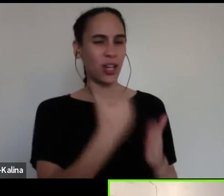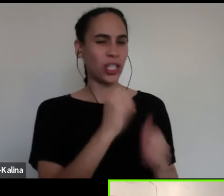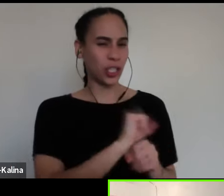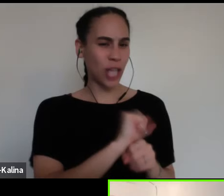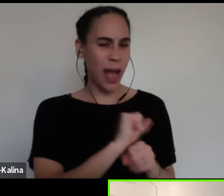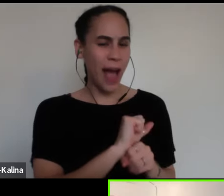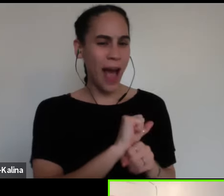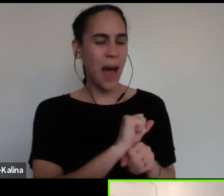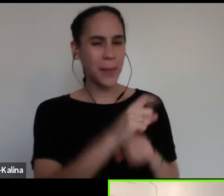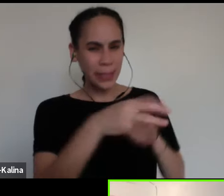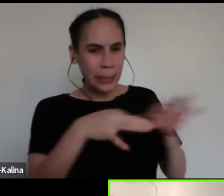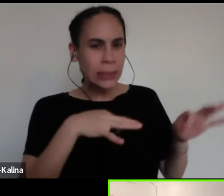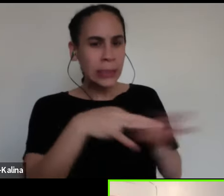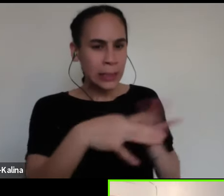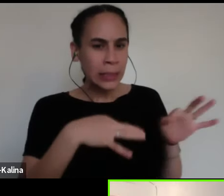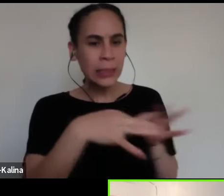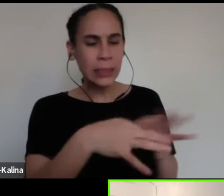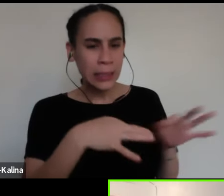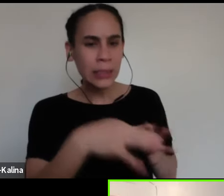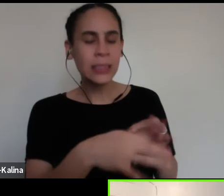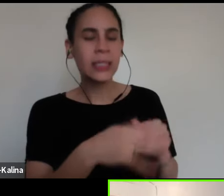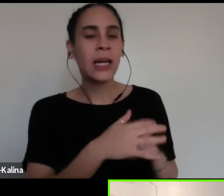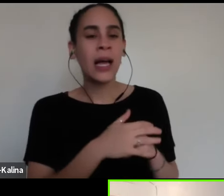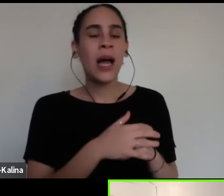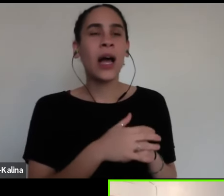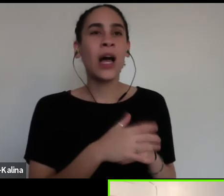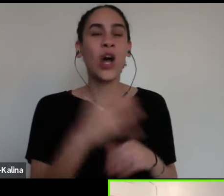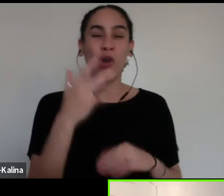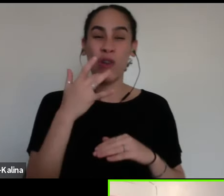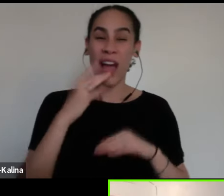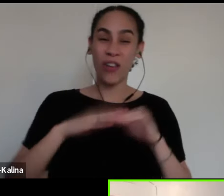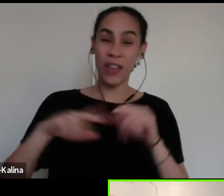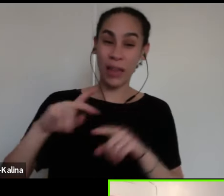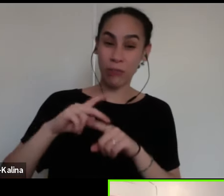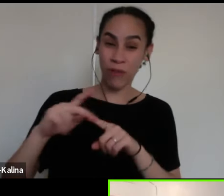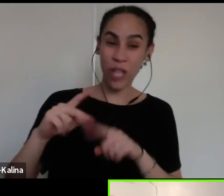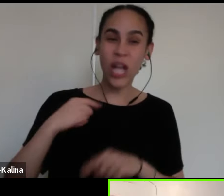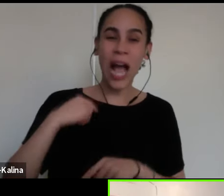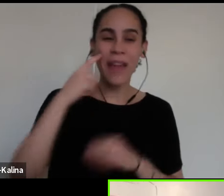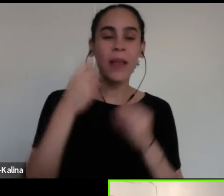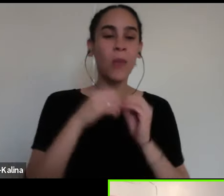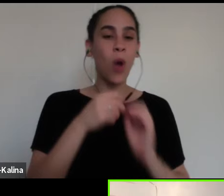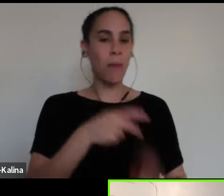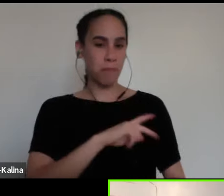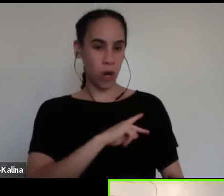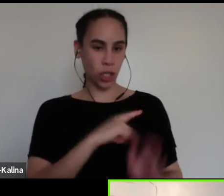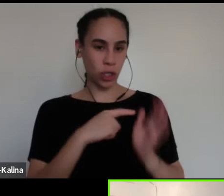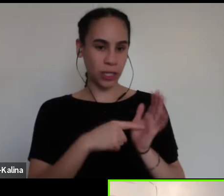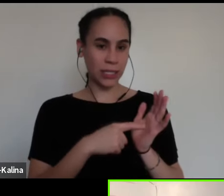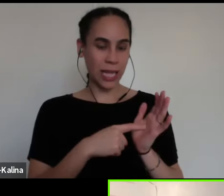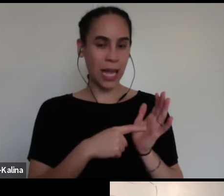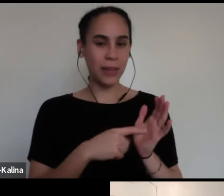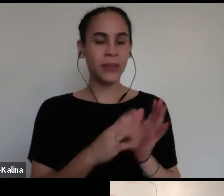meant. And rather than professional, I think that there's a more personal example that may be illustrative.